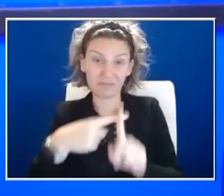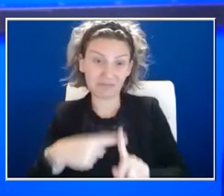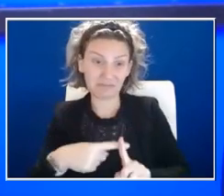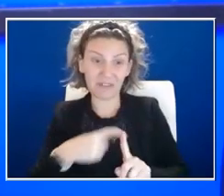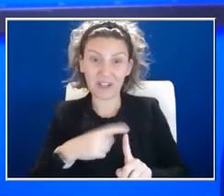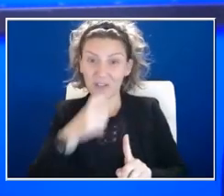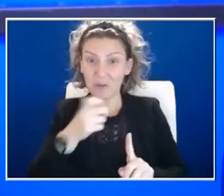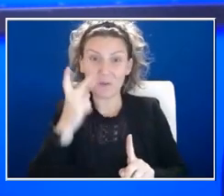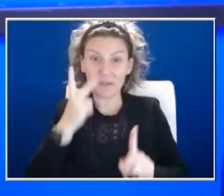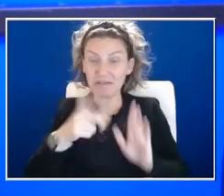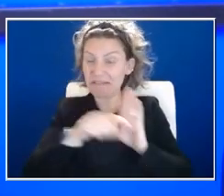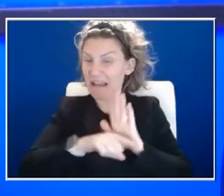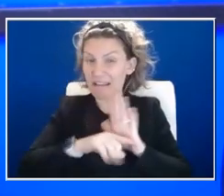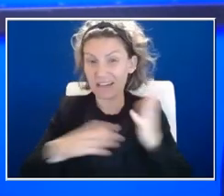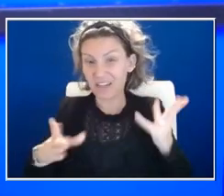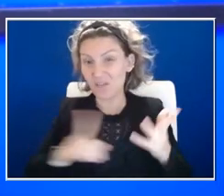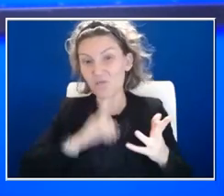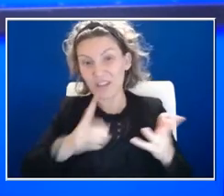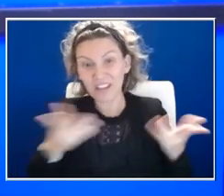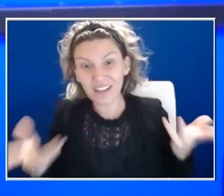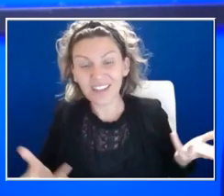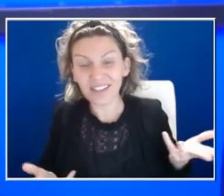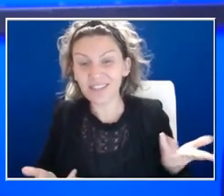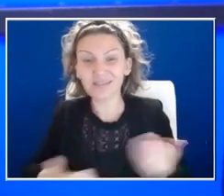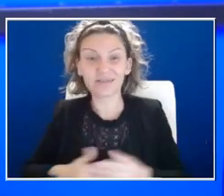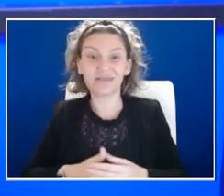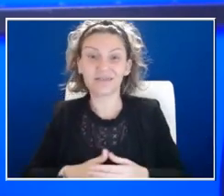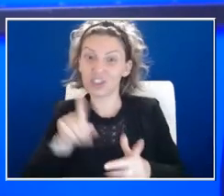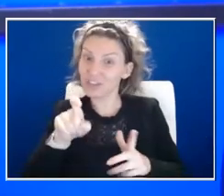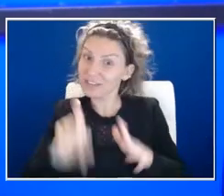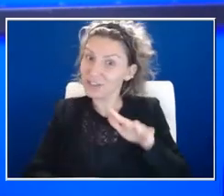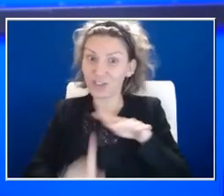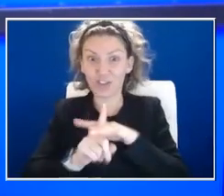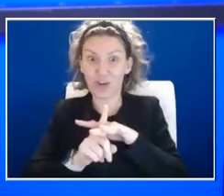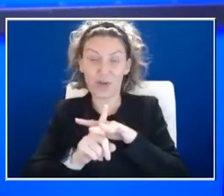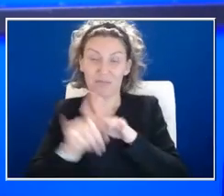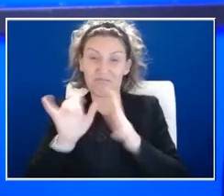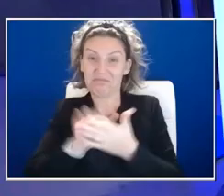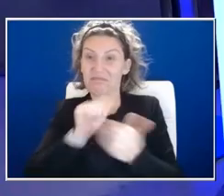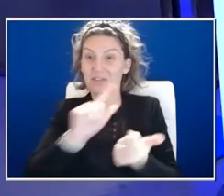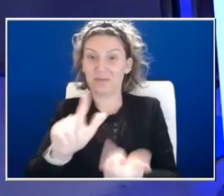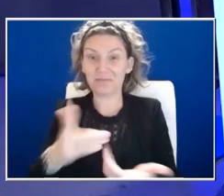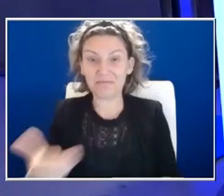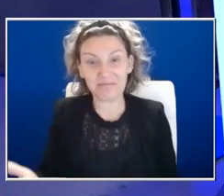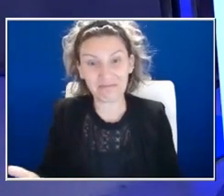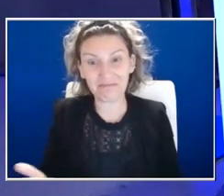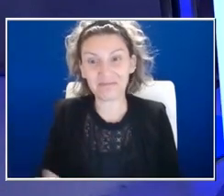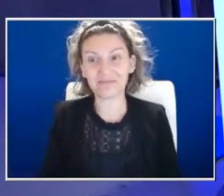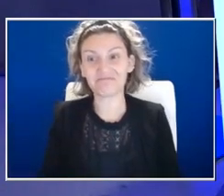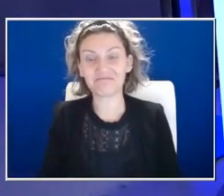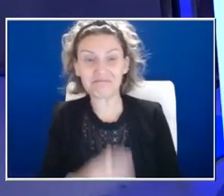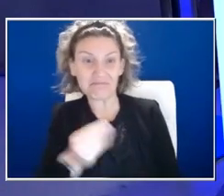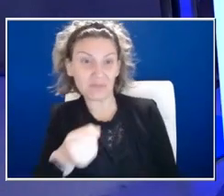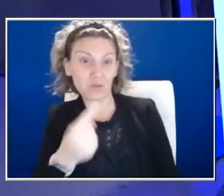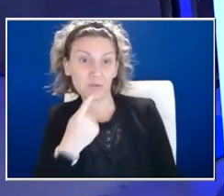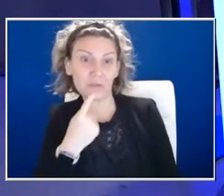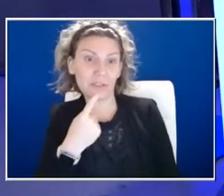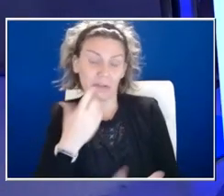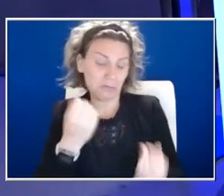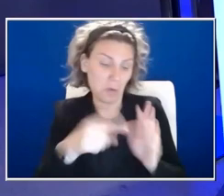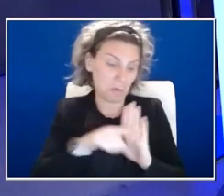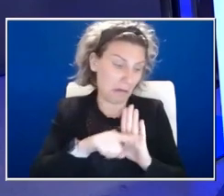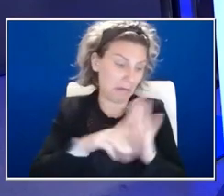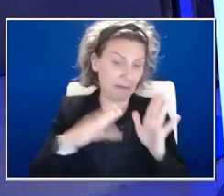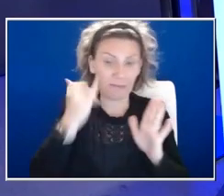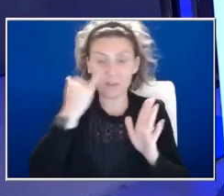really don't. You just have to show up. Yeah. and away you go with it. And you even said no minus, even if something negative shows up. Yeah, well,